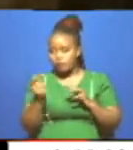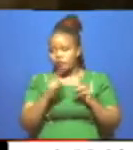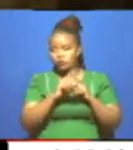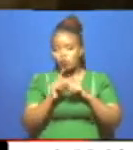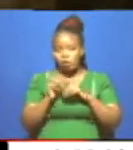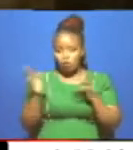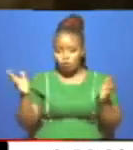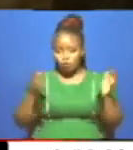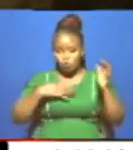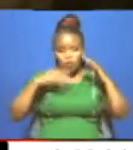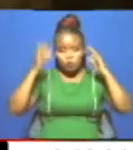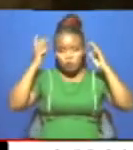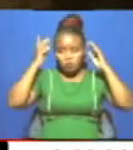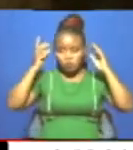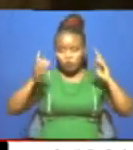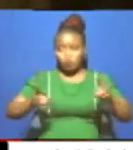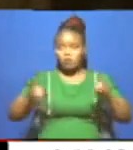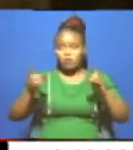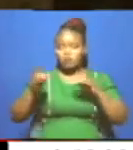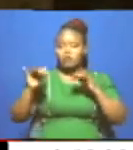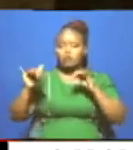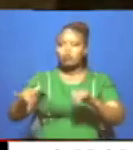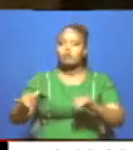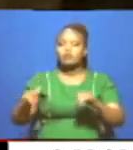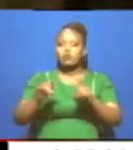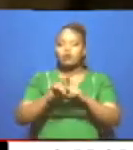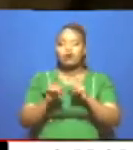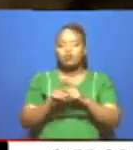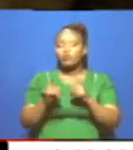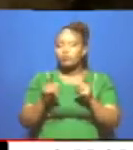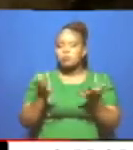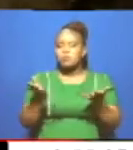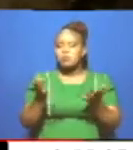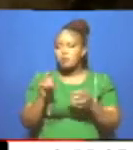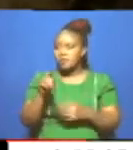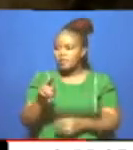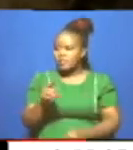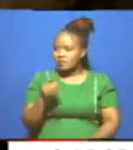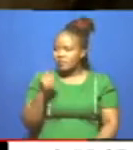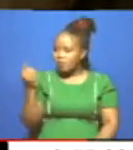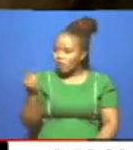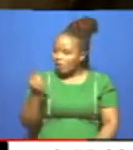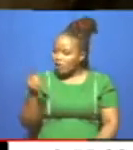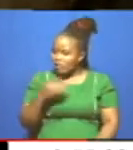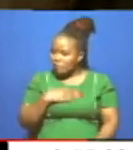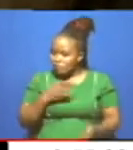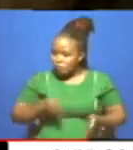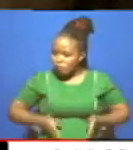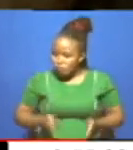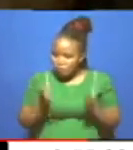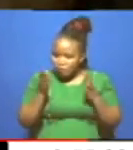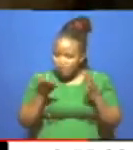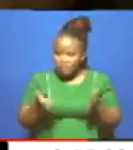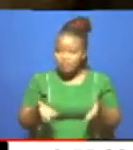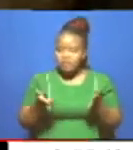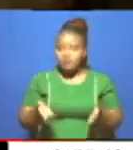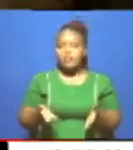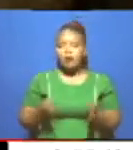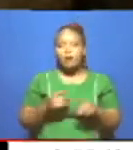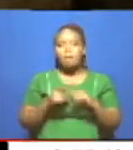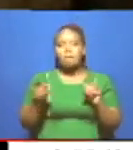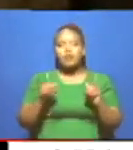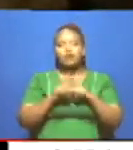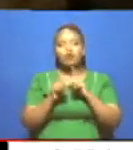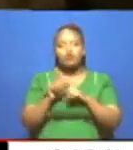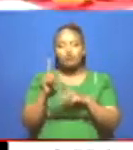to stay, and naturally so, because not only was I born here, but what I am doing